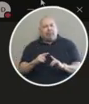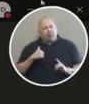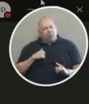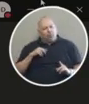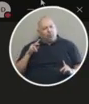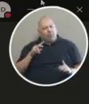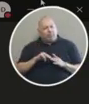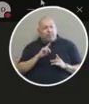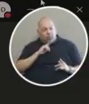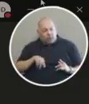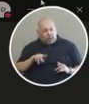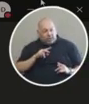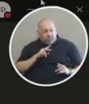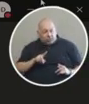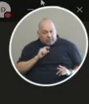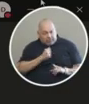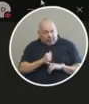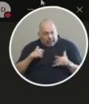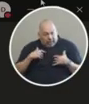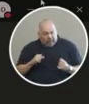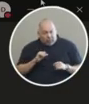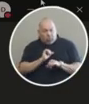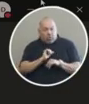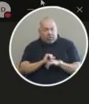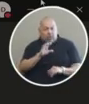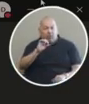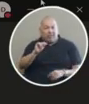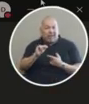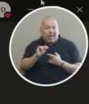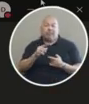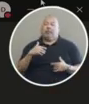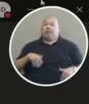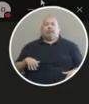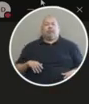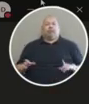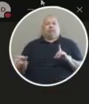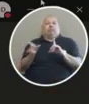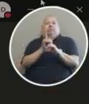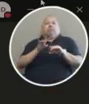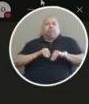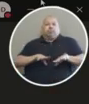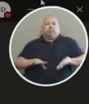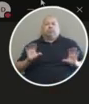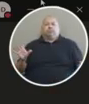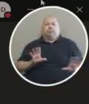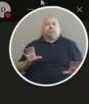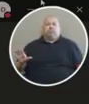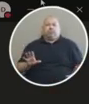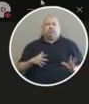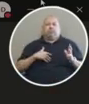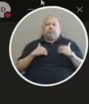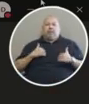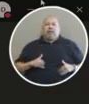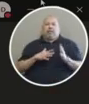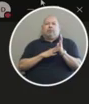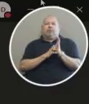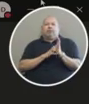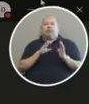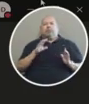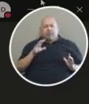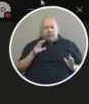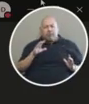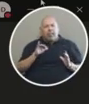folks that are healthy overtime, they'll be susceptible to the community spread that we have now with COVID-19. True. Well,